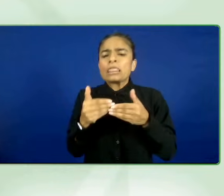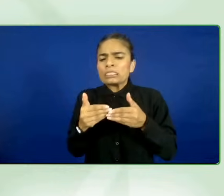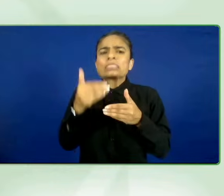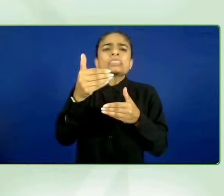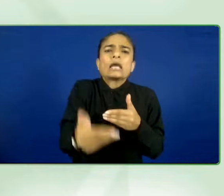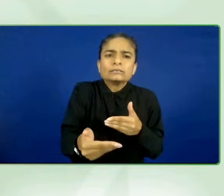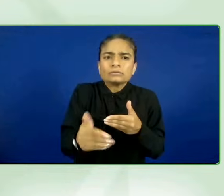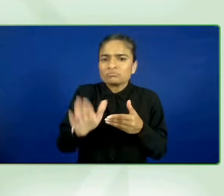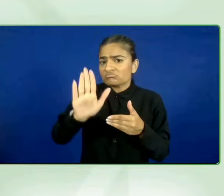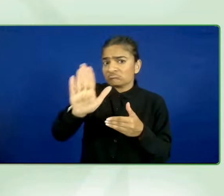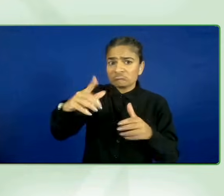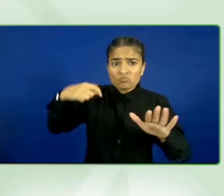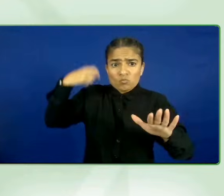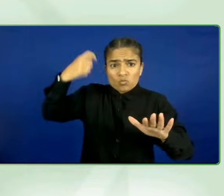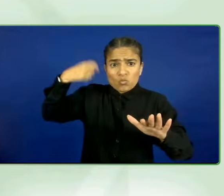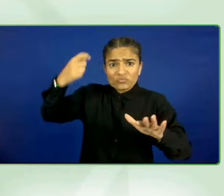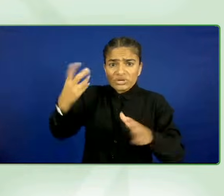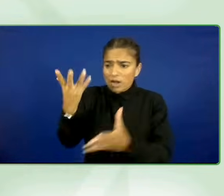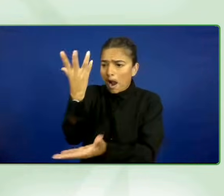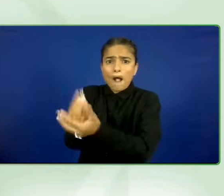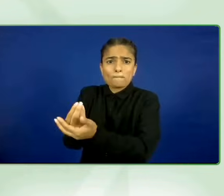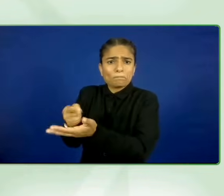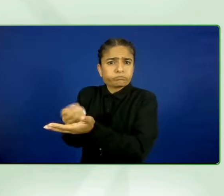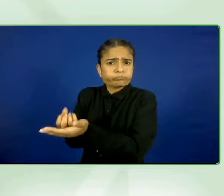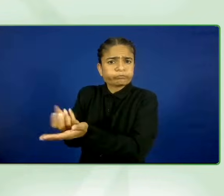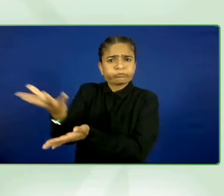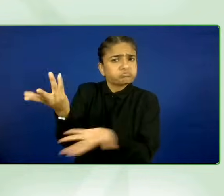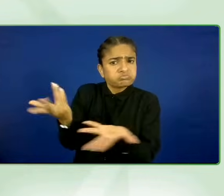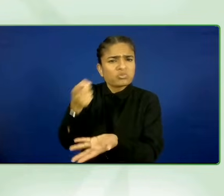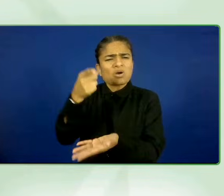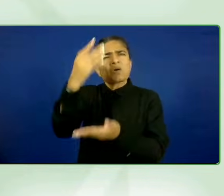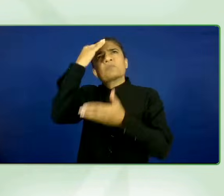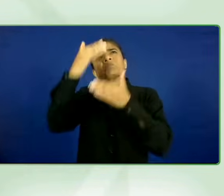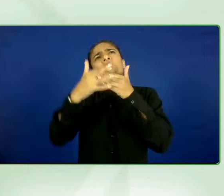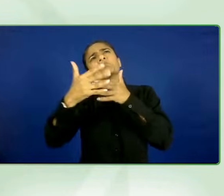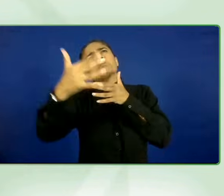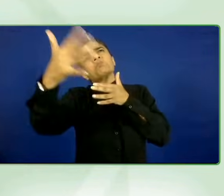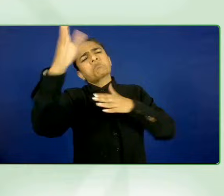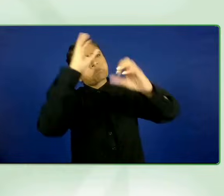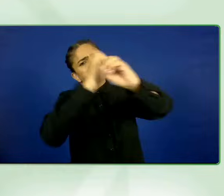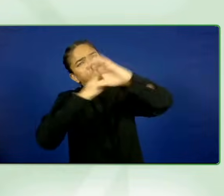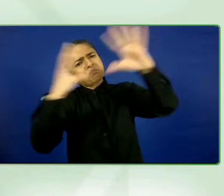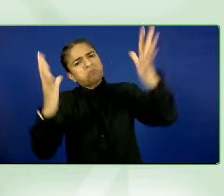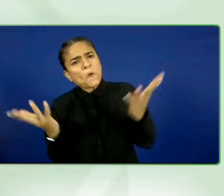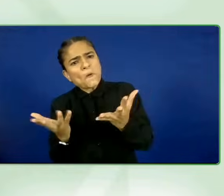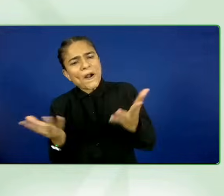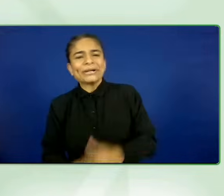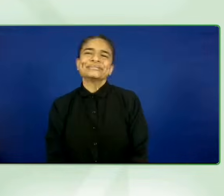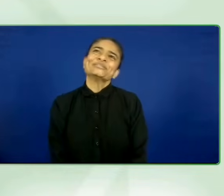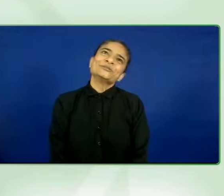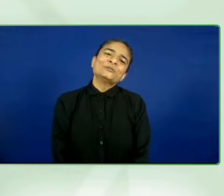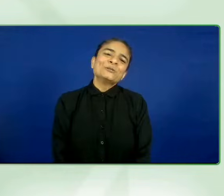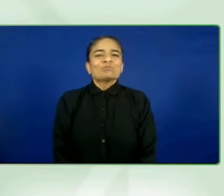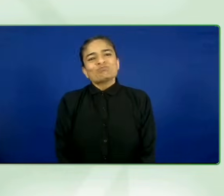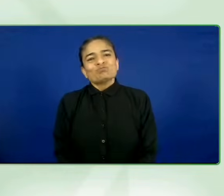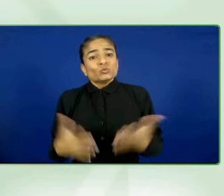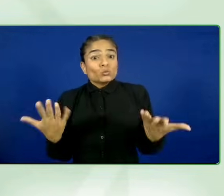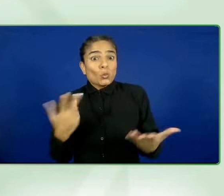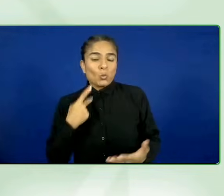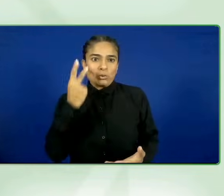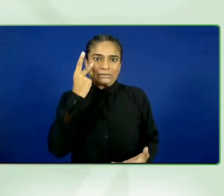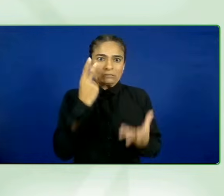What does the future hold for you? So I see lots and lots of content being hosted in